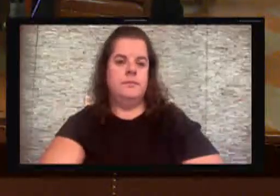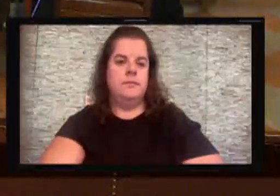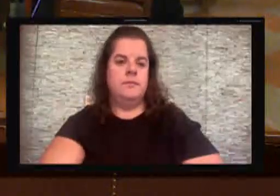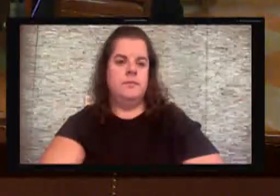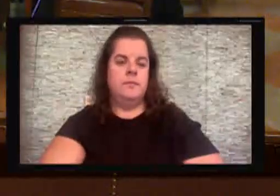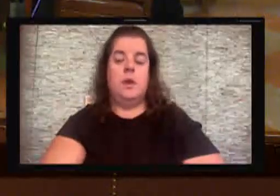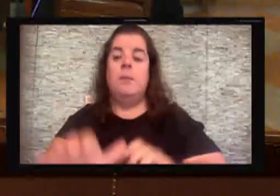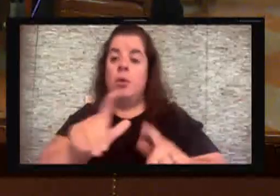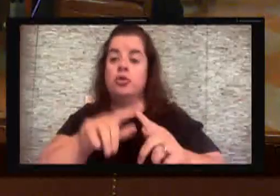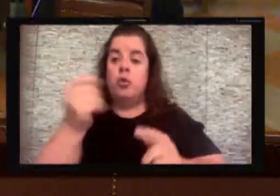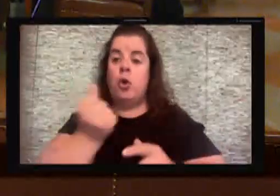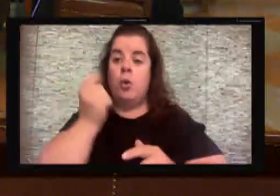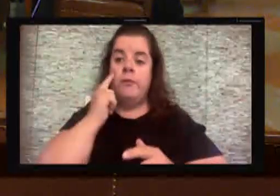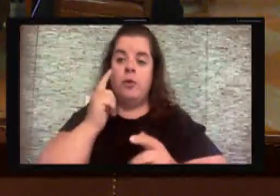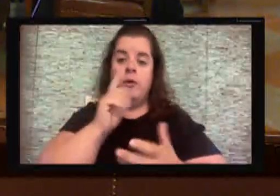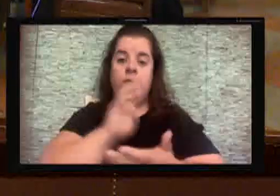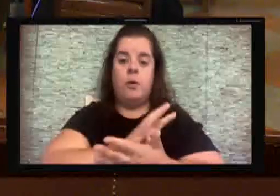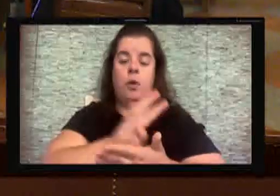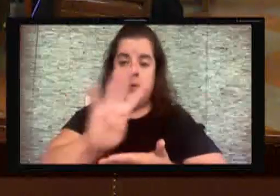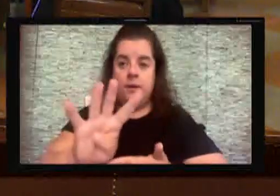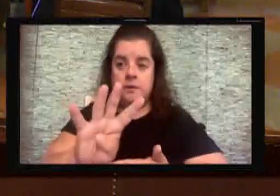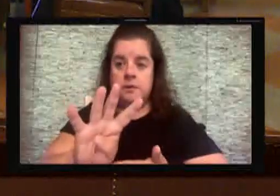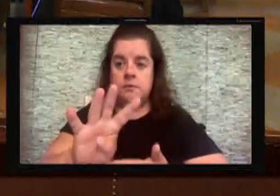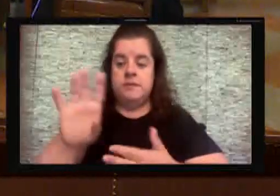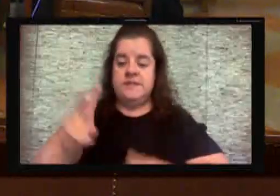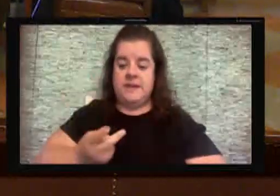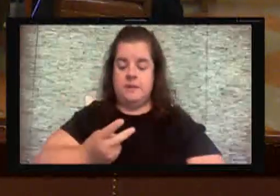Motion to hold for weeks. Second.